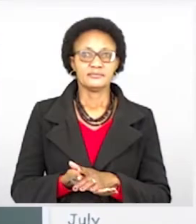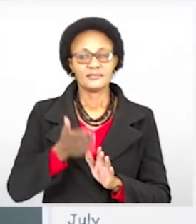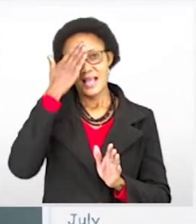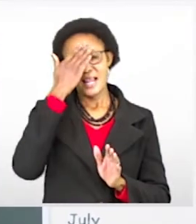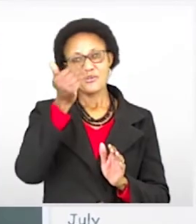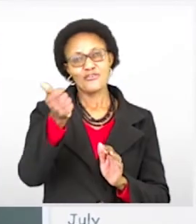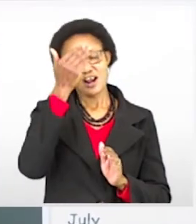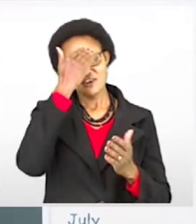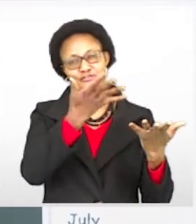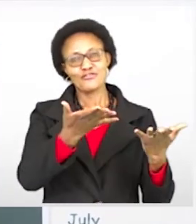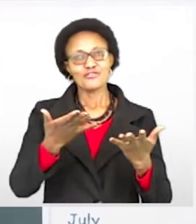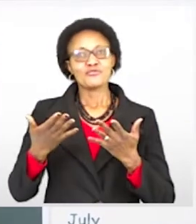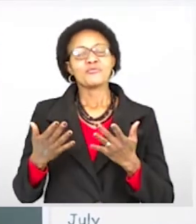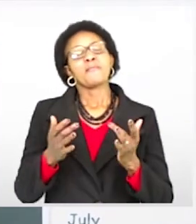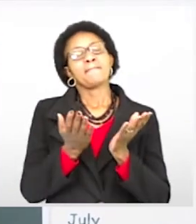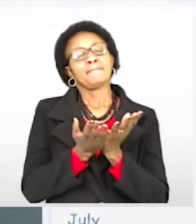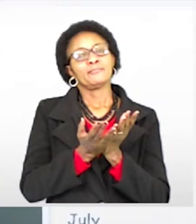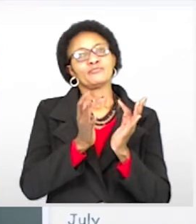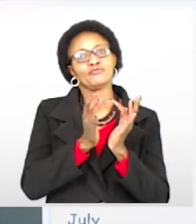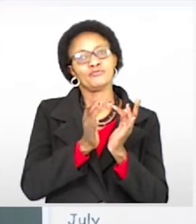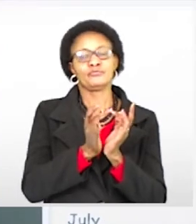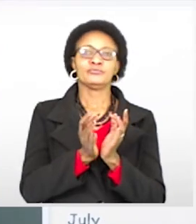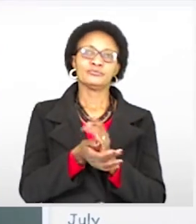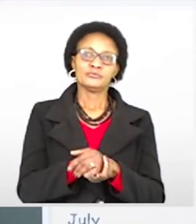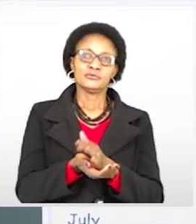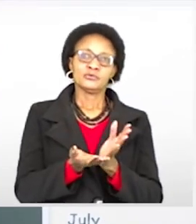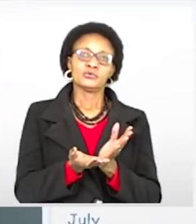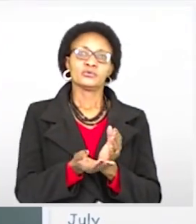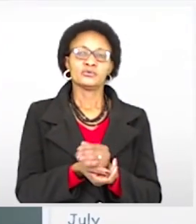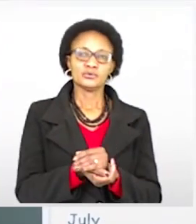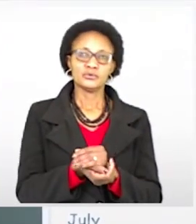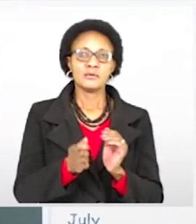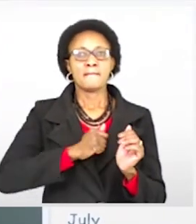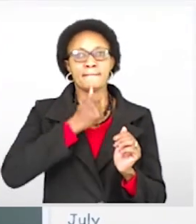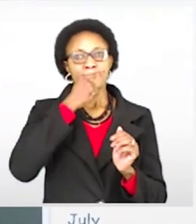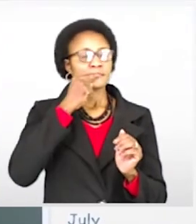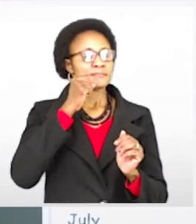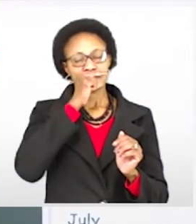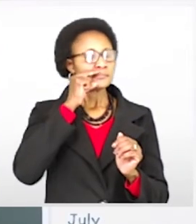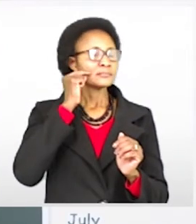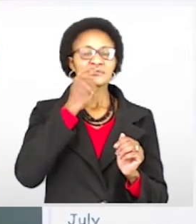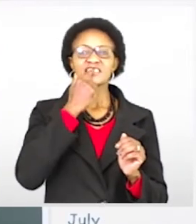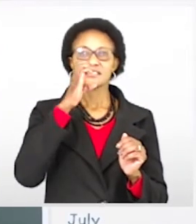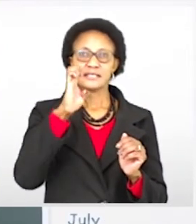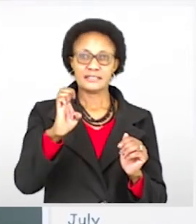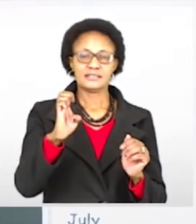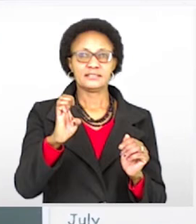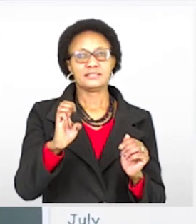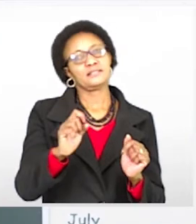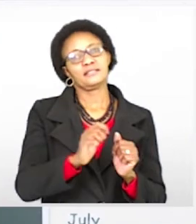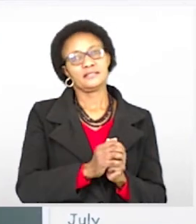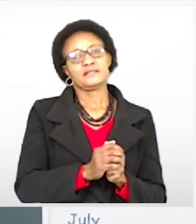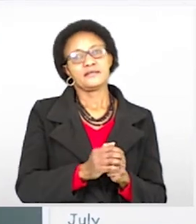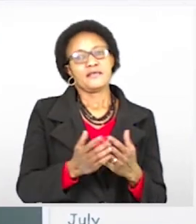Hello and welcome to My Zone Online School. My name is Teacher Mutsa and thank you so much for